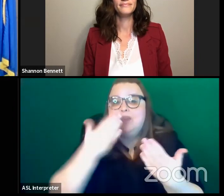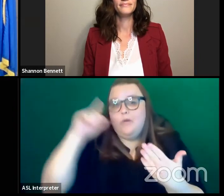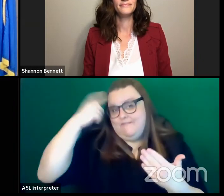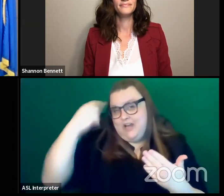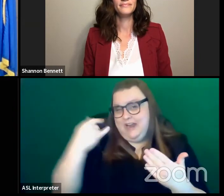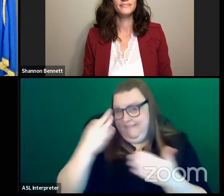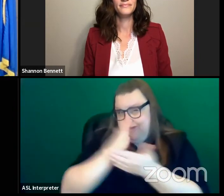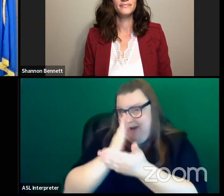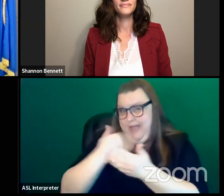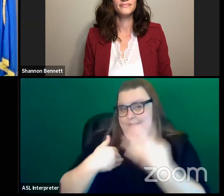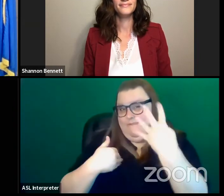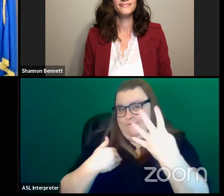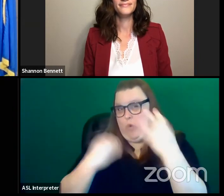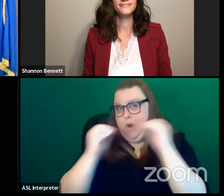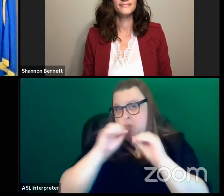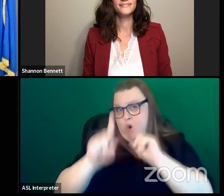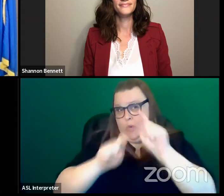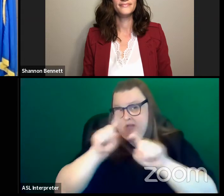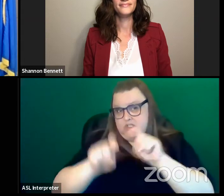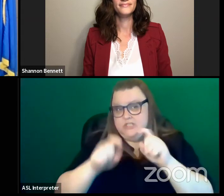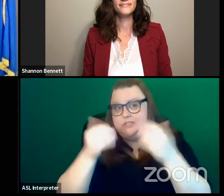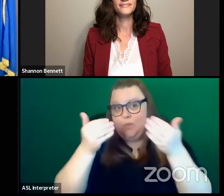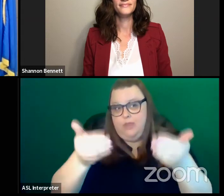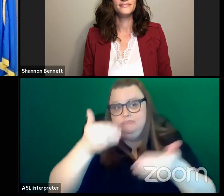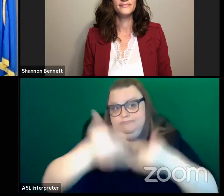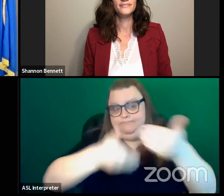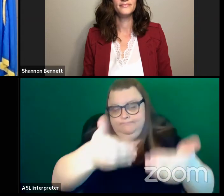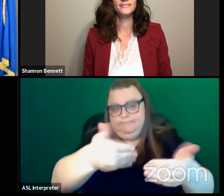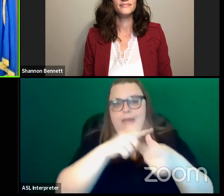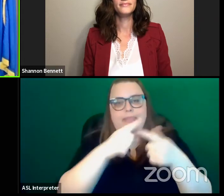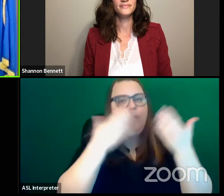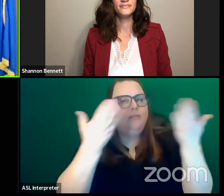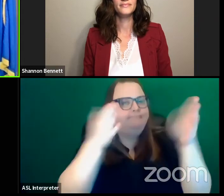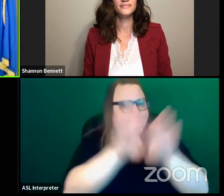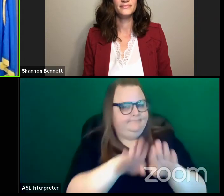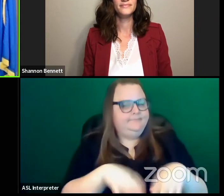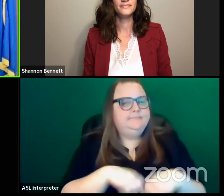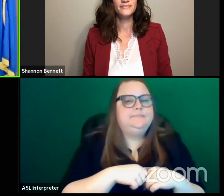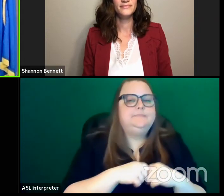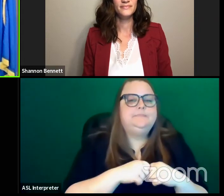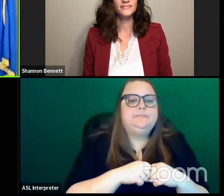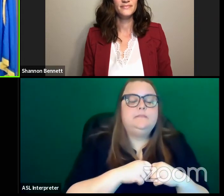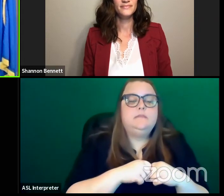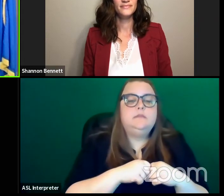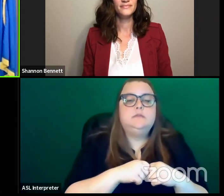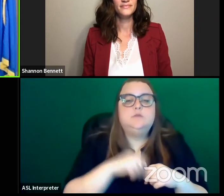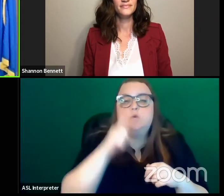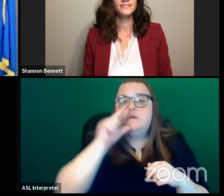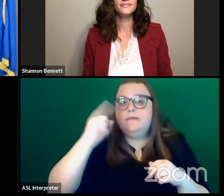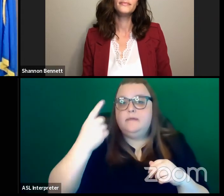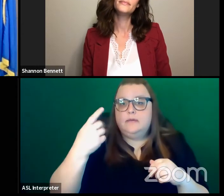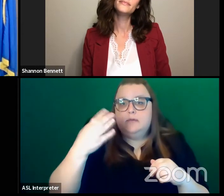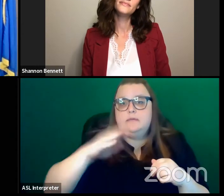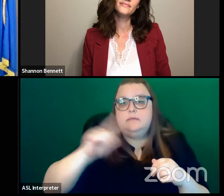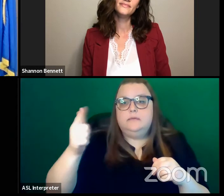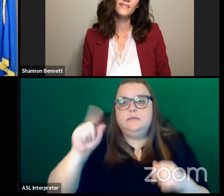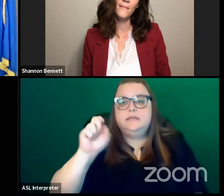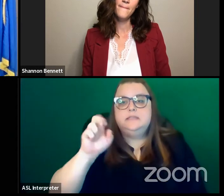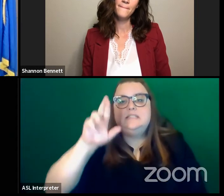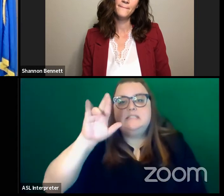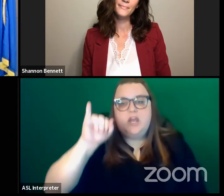more questions in the queue right now, so we'll move through those and then we'll pull to a close. Sure. So we'll go to Terry Russell